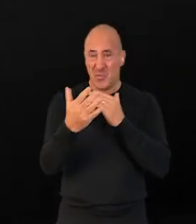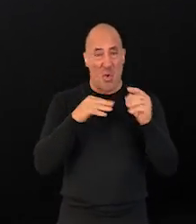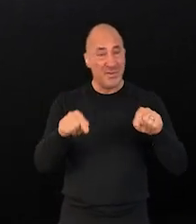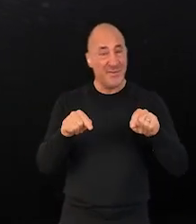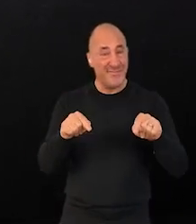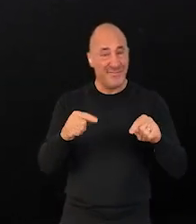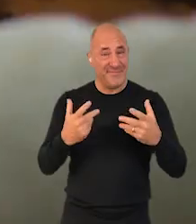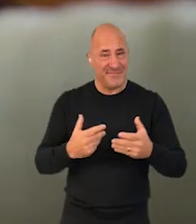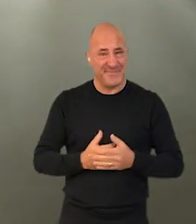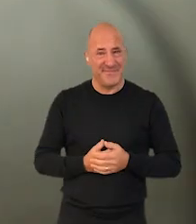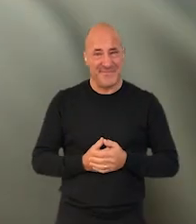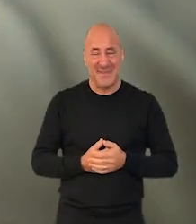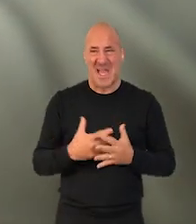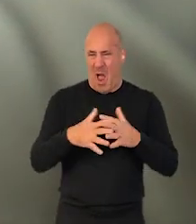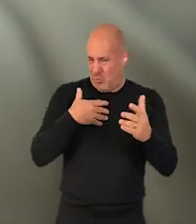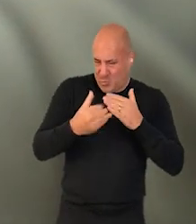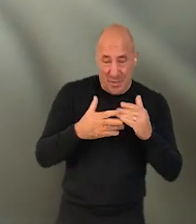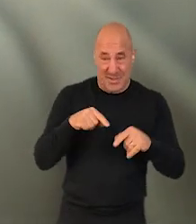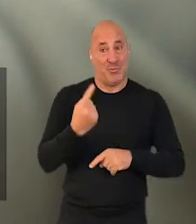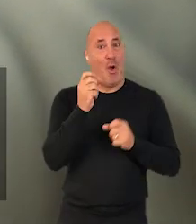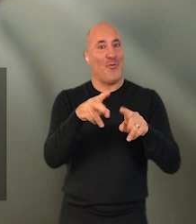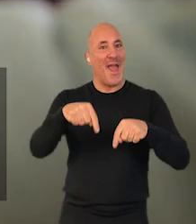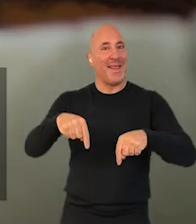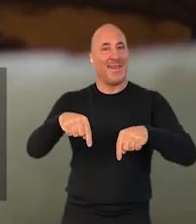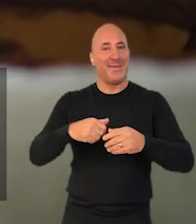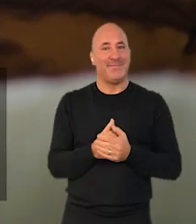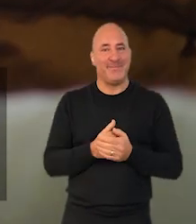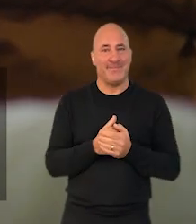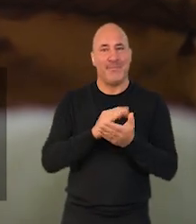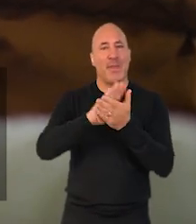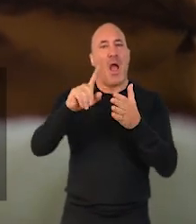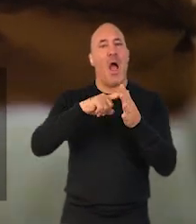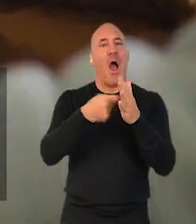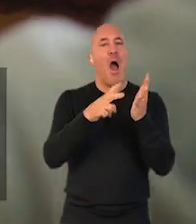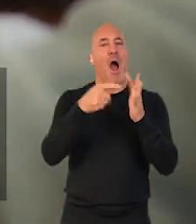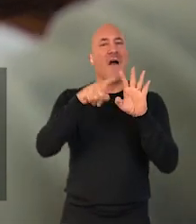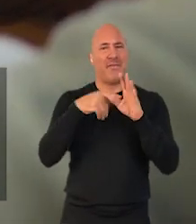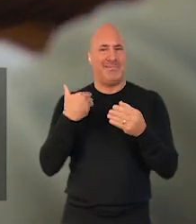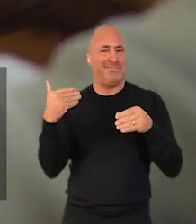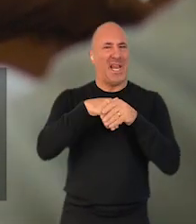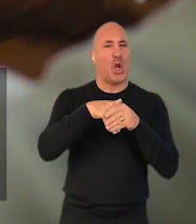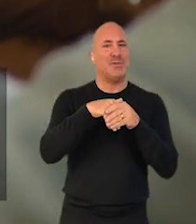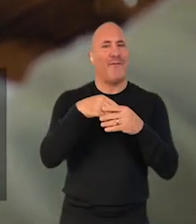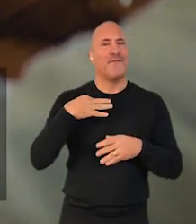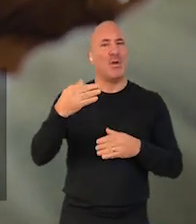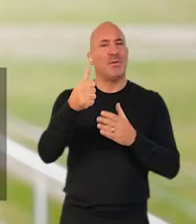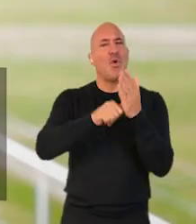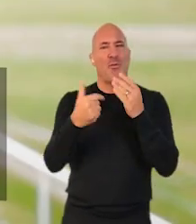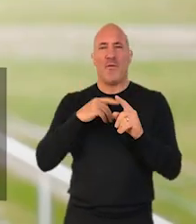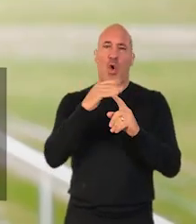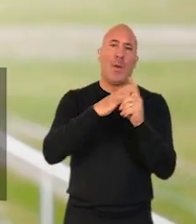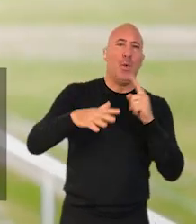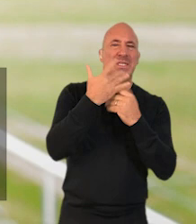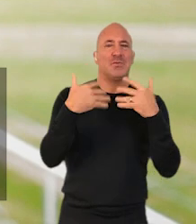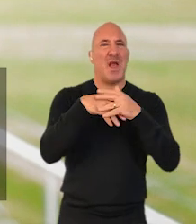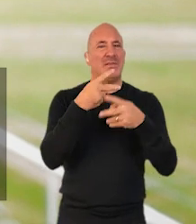it needs to be addressed, and this is one of the ways that we want to address it. Harvey's part of our inclusive volunteering programme at Community Integrated Care. So